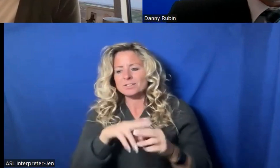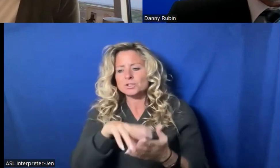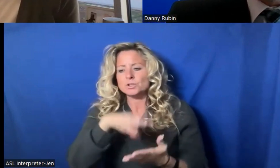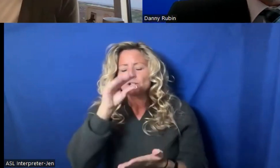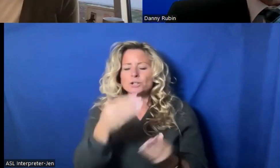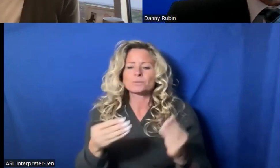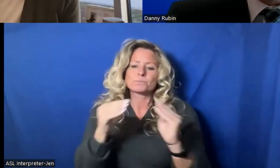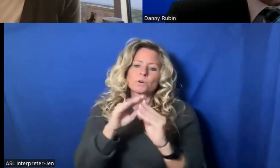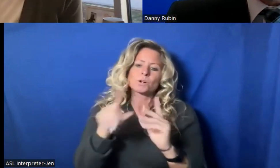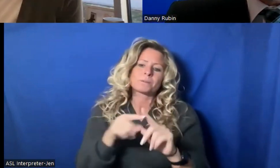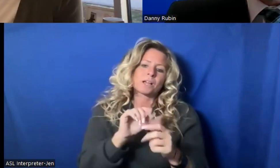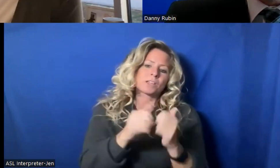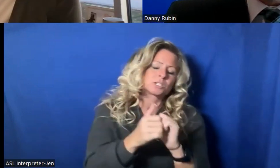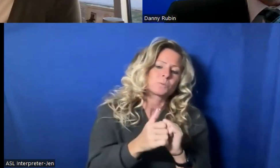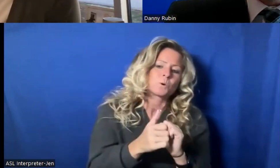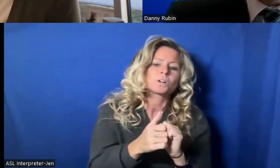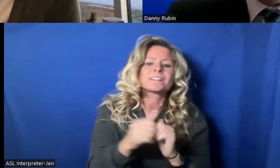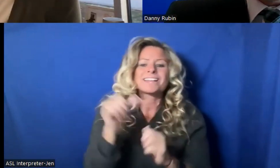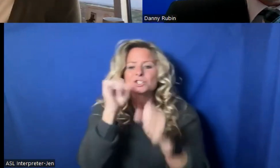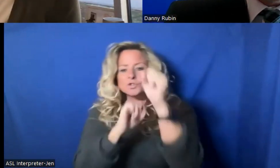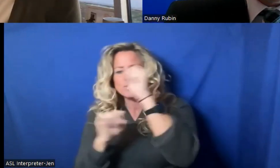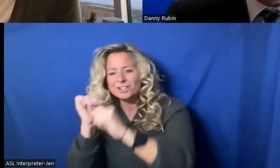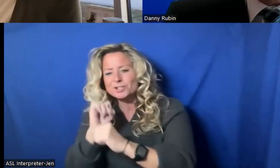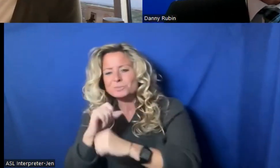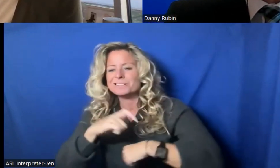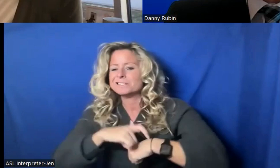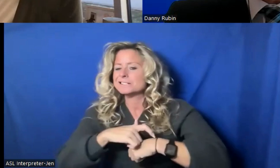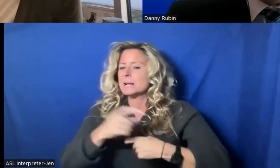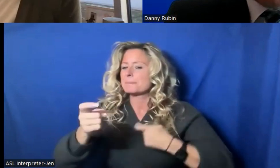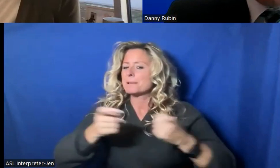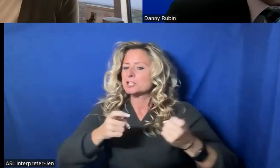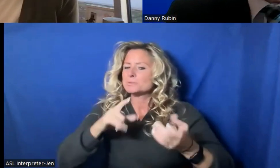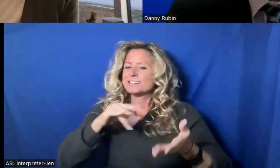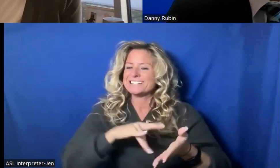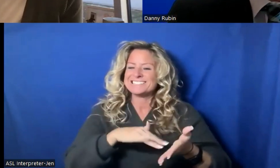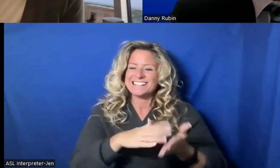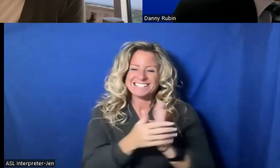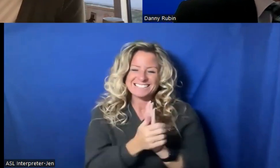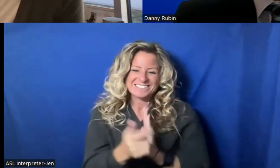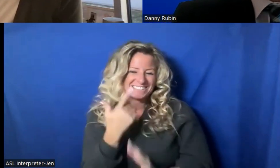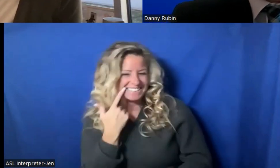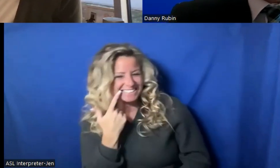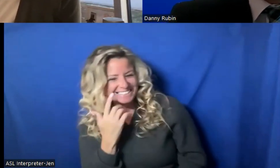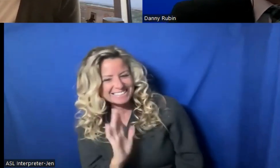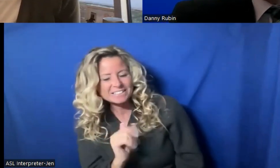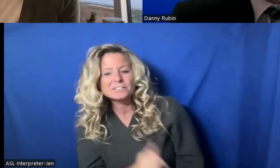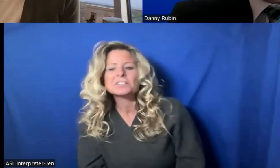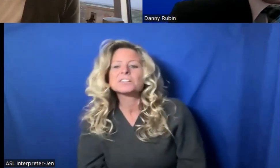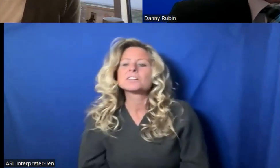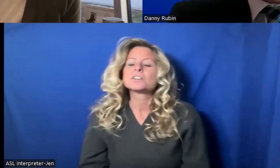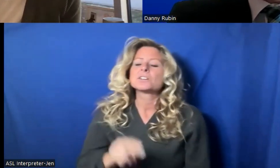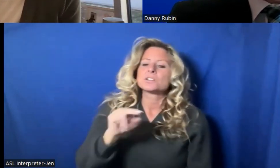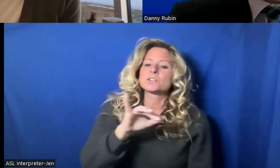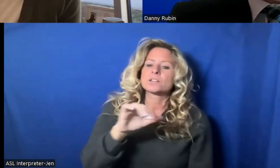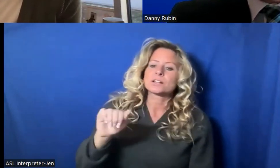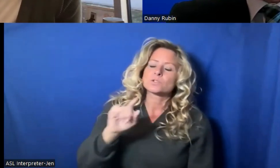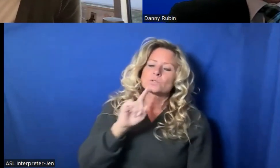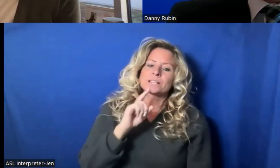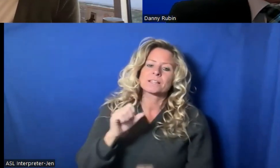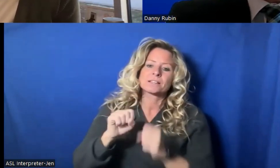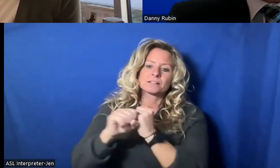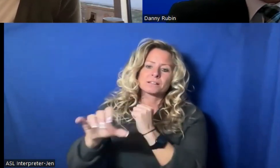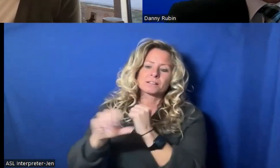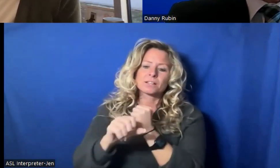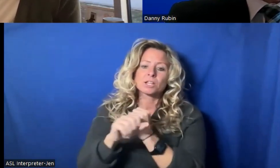sport and talk a little bit of strategy, but also just mostly it's like time management and study skills. The NCAA has run an ad for a long time that says,